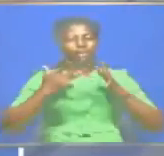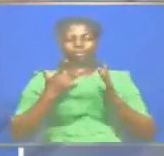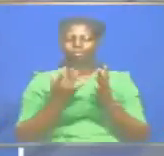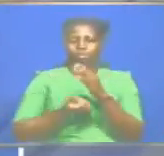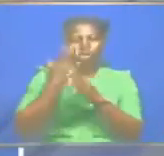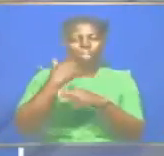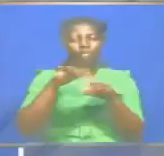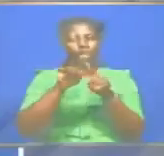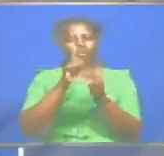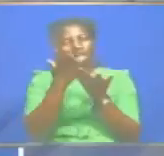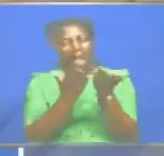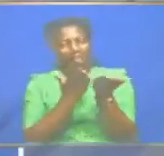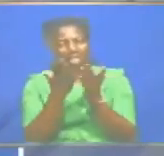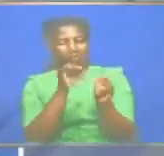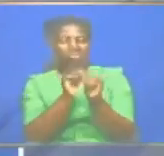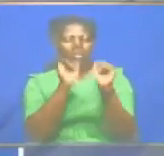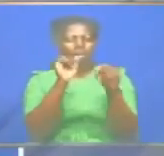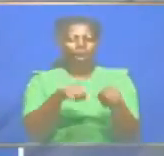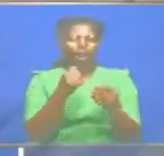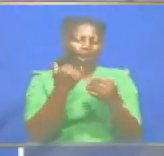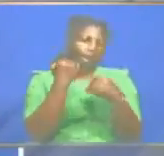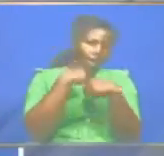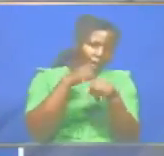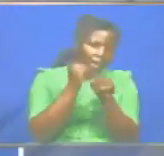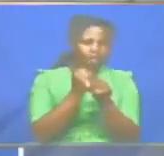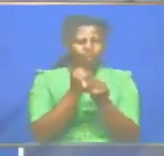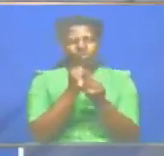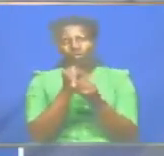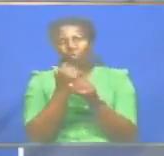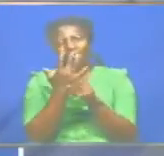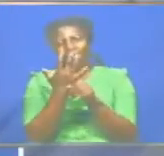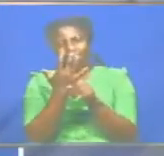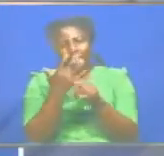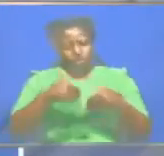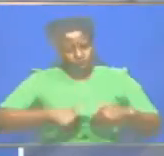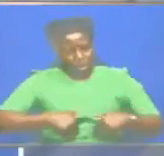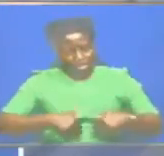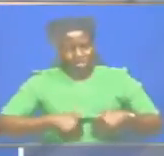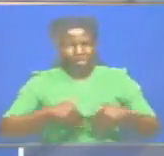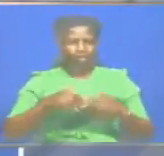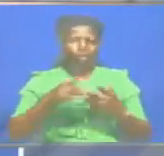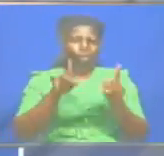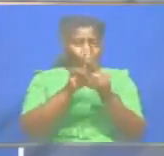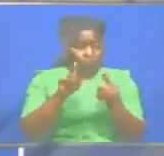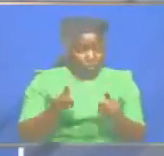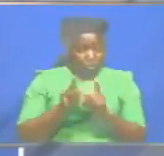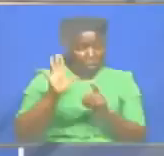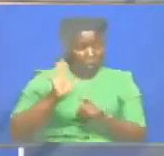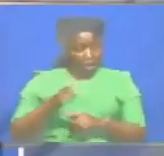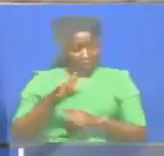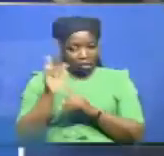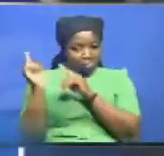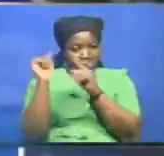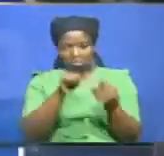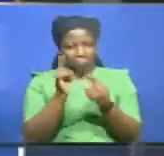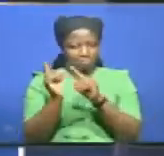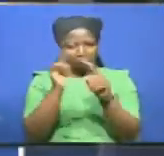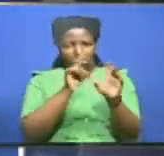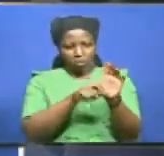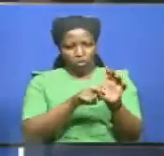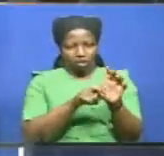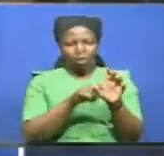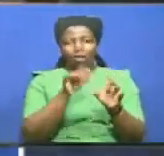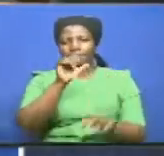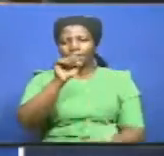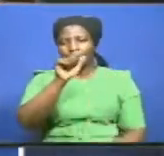and services that will attract not only the youth but also women as well. Saccos have